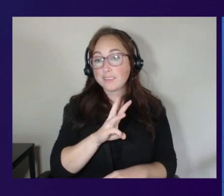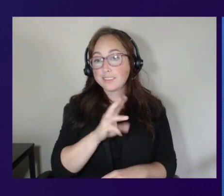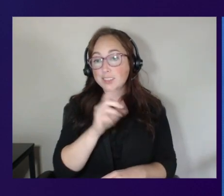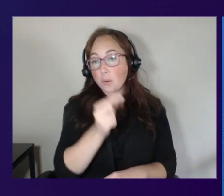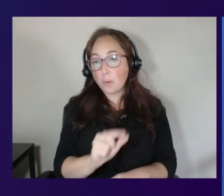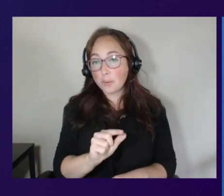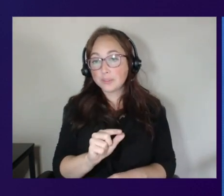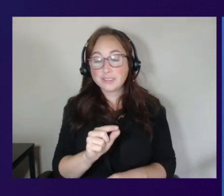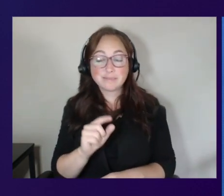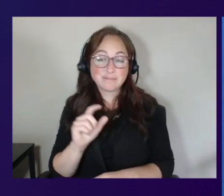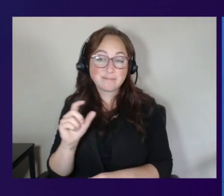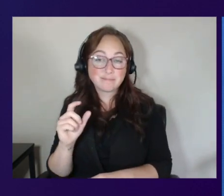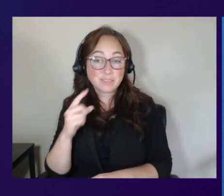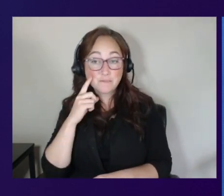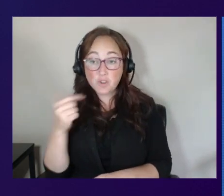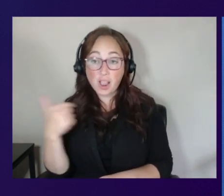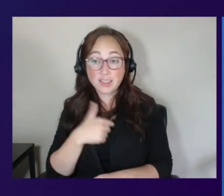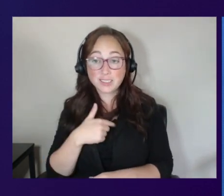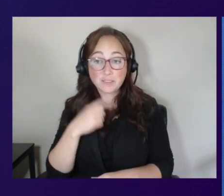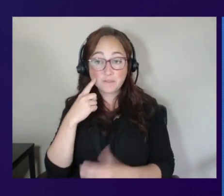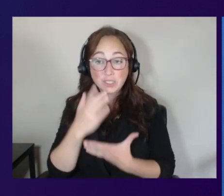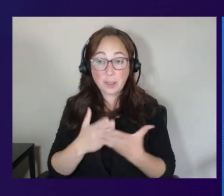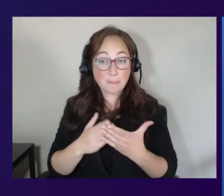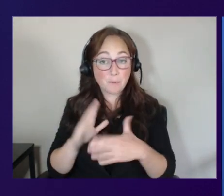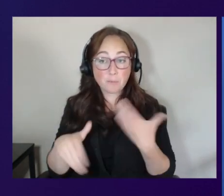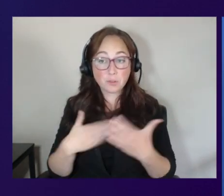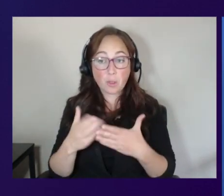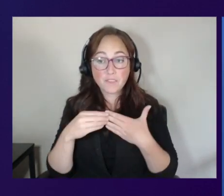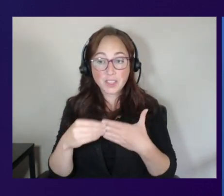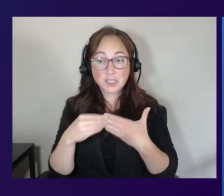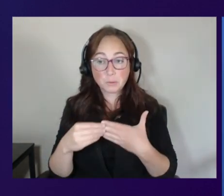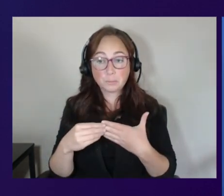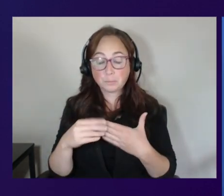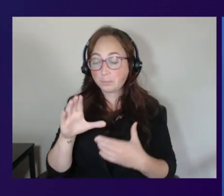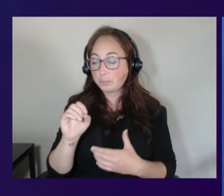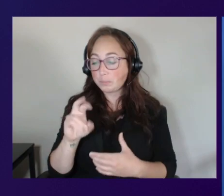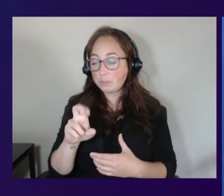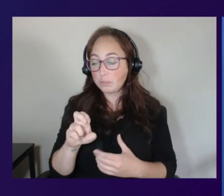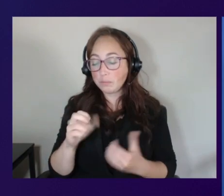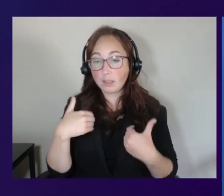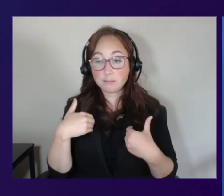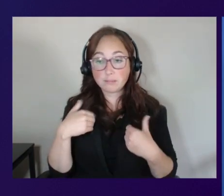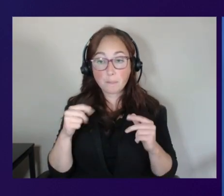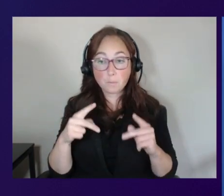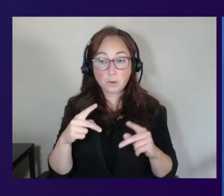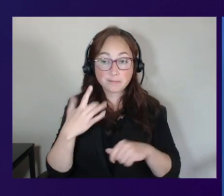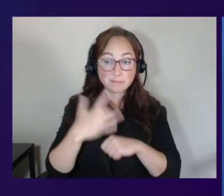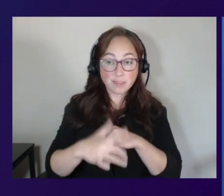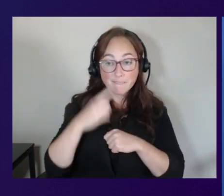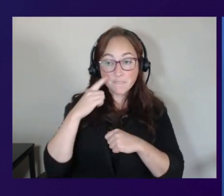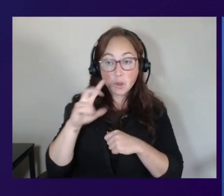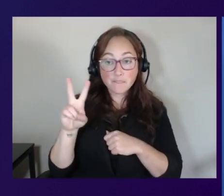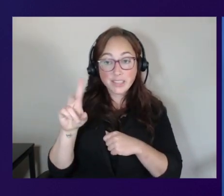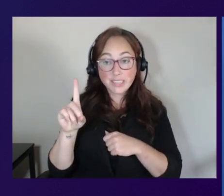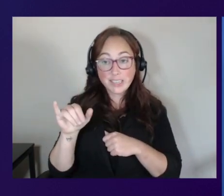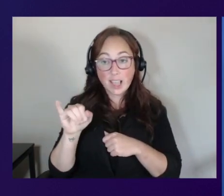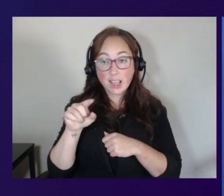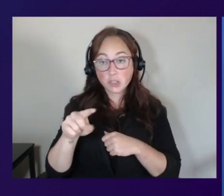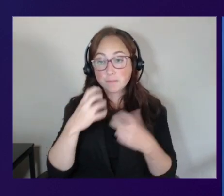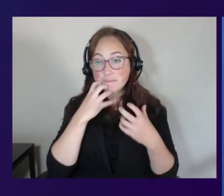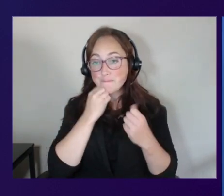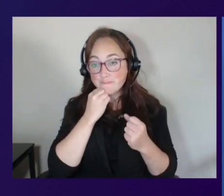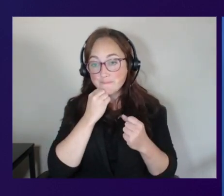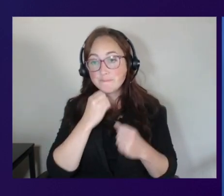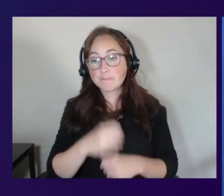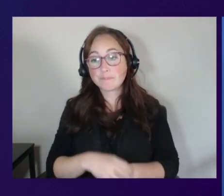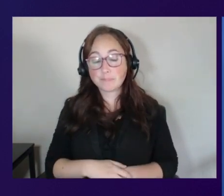some of them. All of that is flexible, and Core is just giving you an opportunity to have those VDIs that you love and your end users love.